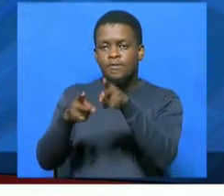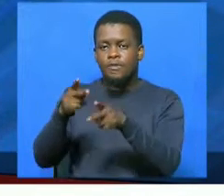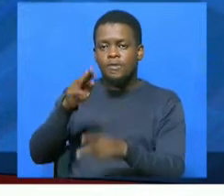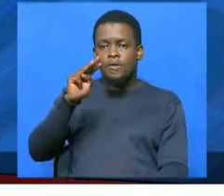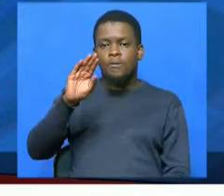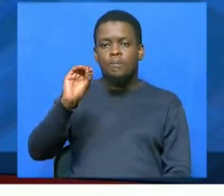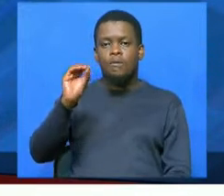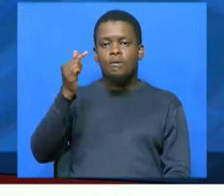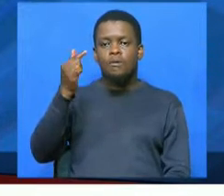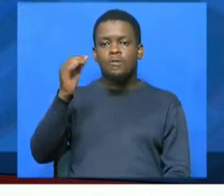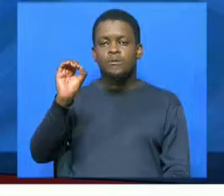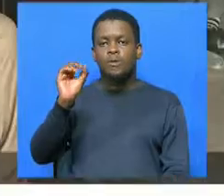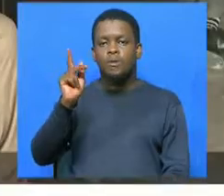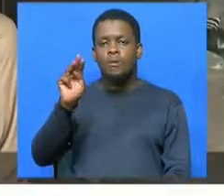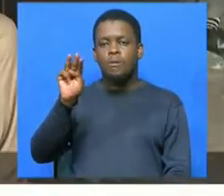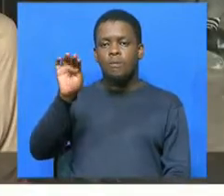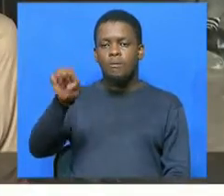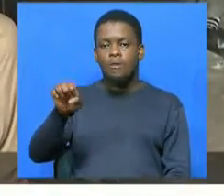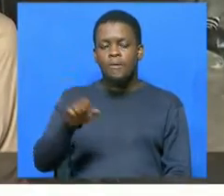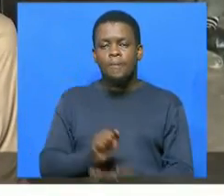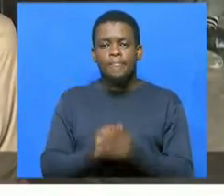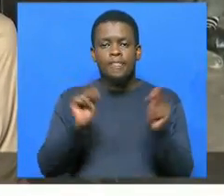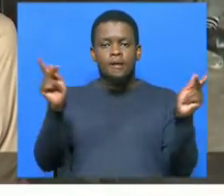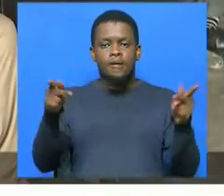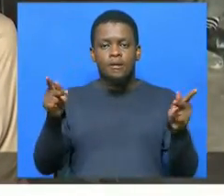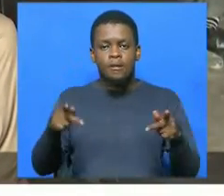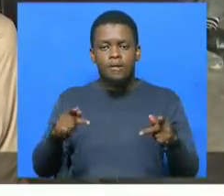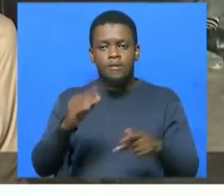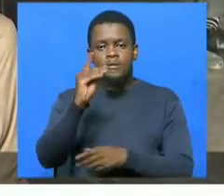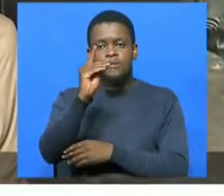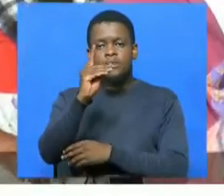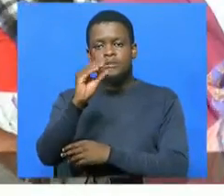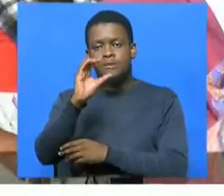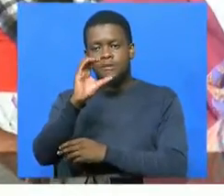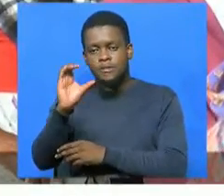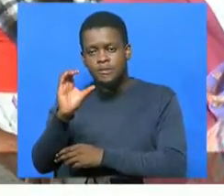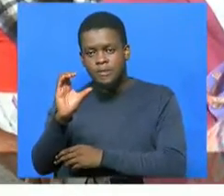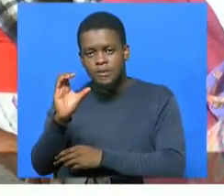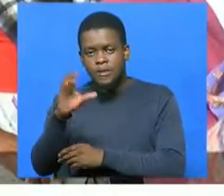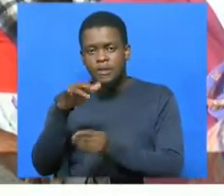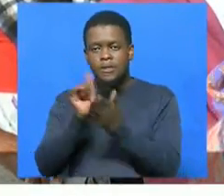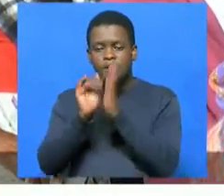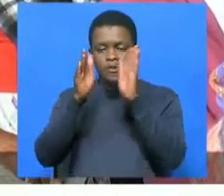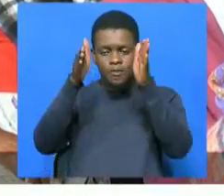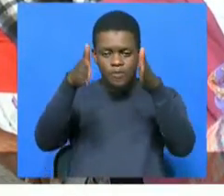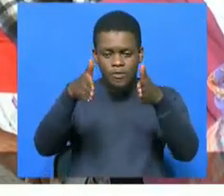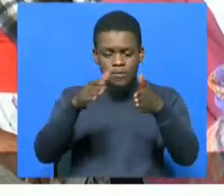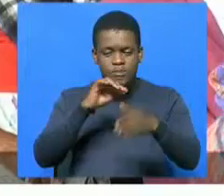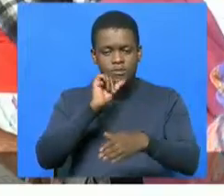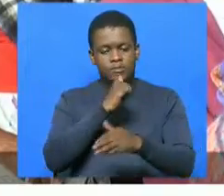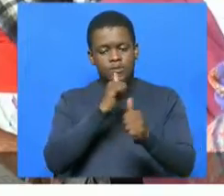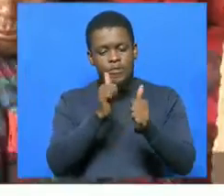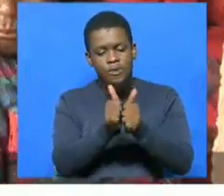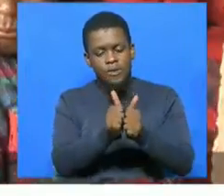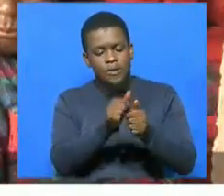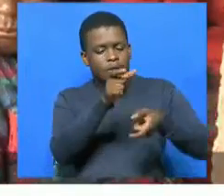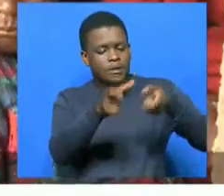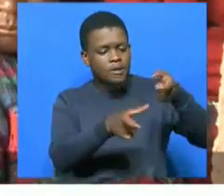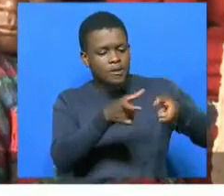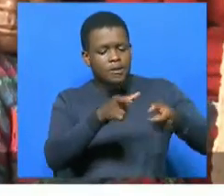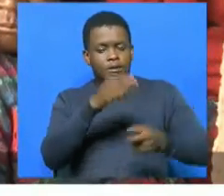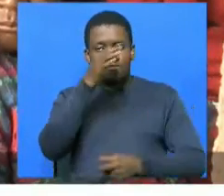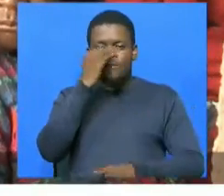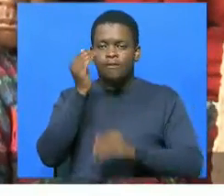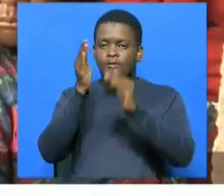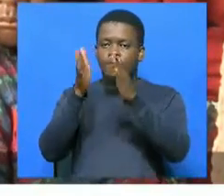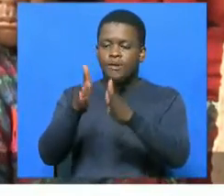more. Kalahari district is one of the local districts that is more focused on farming. However, farmers have